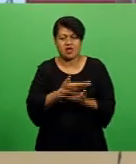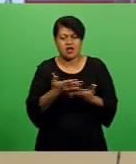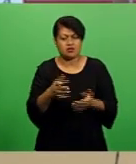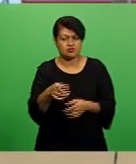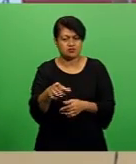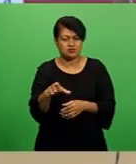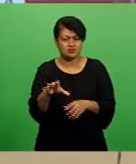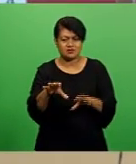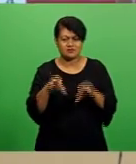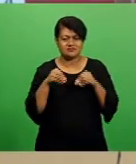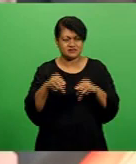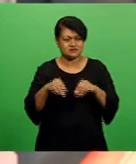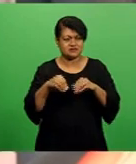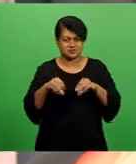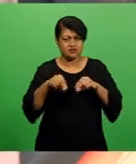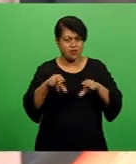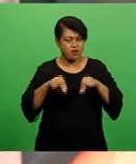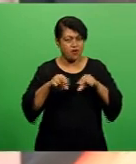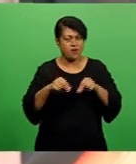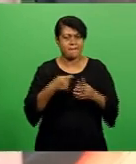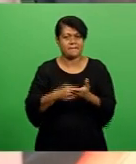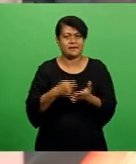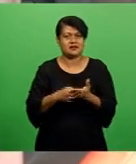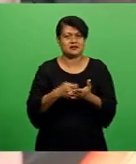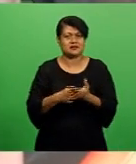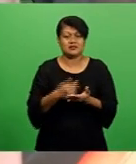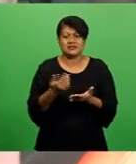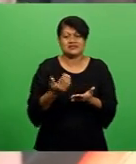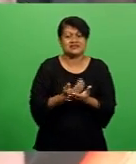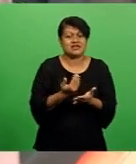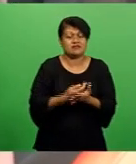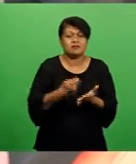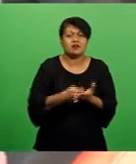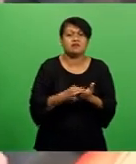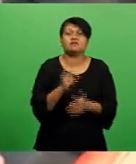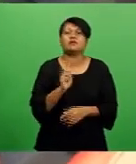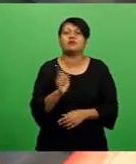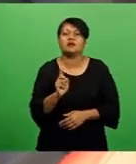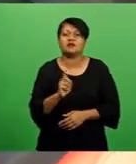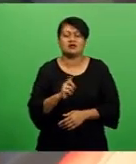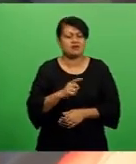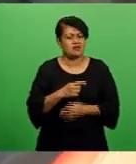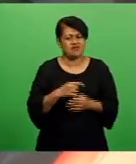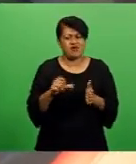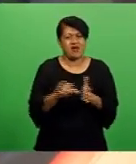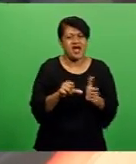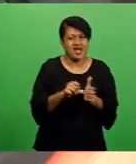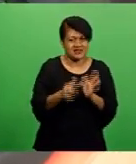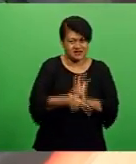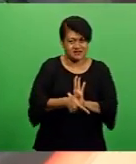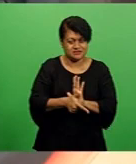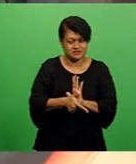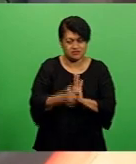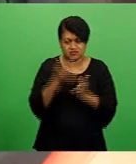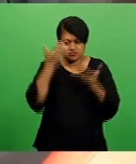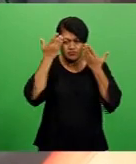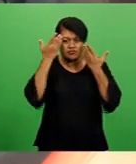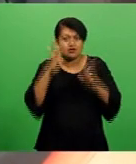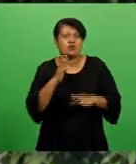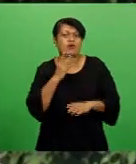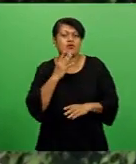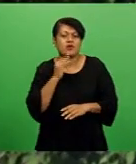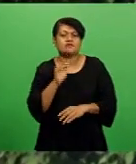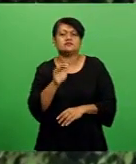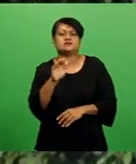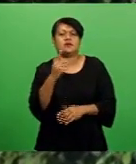their retirement savings. To save the money for the rainy days, because you don't know when you're gonna do and what you're gonna do in